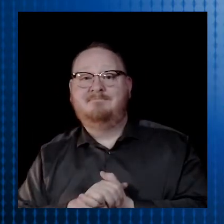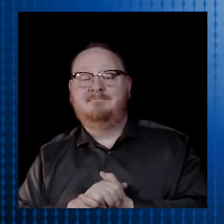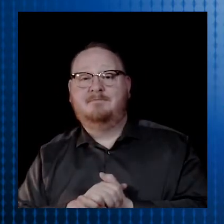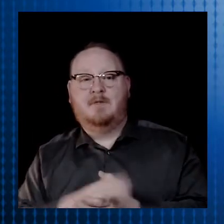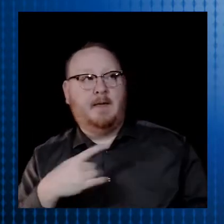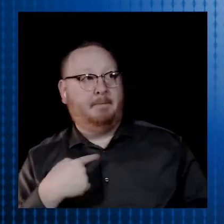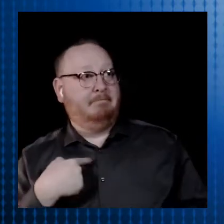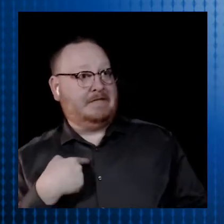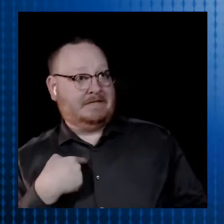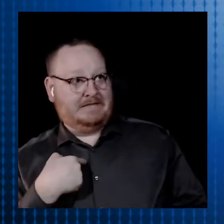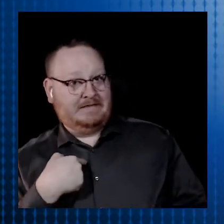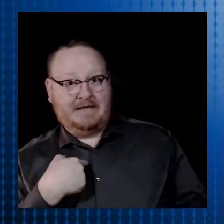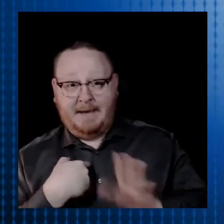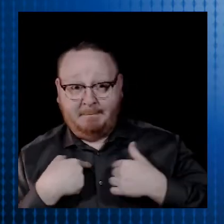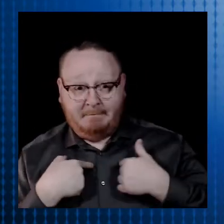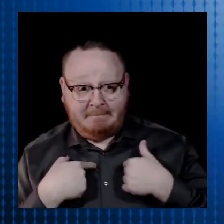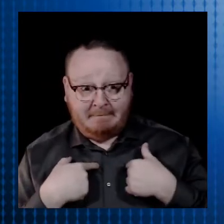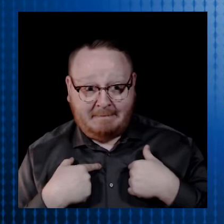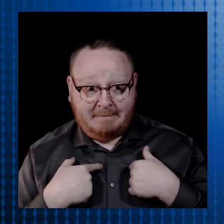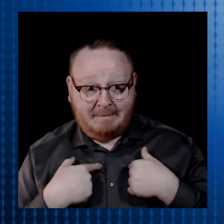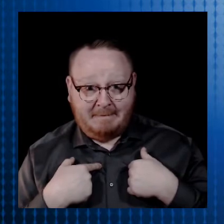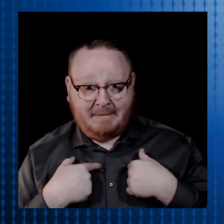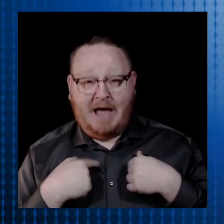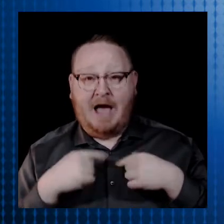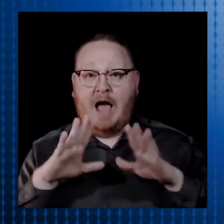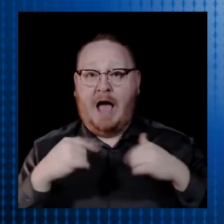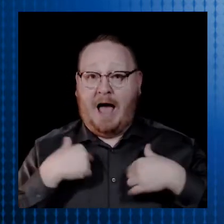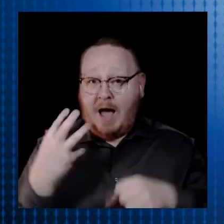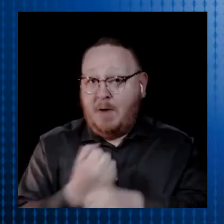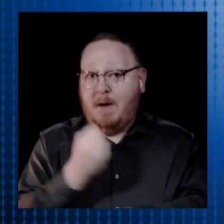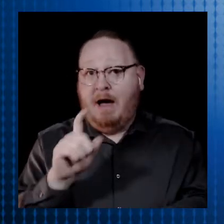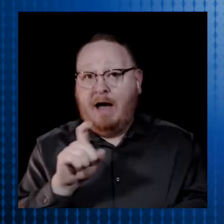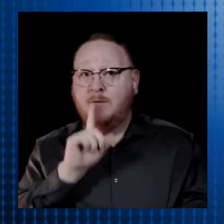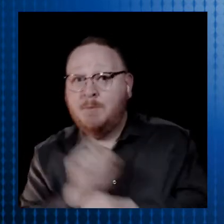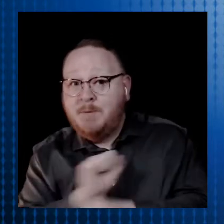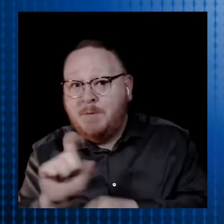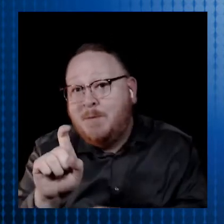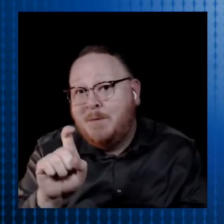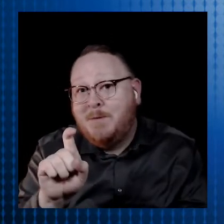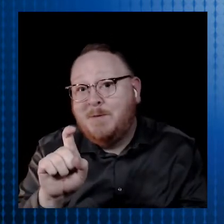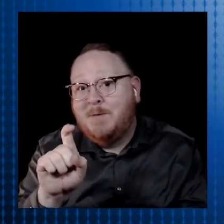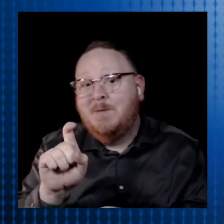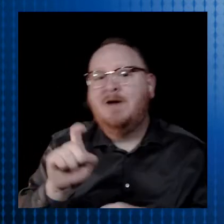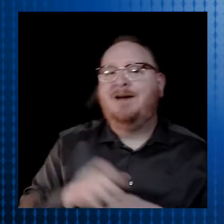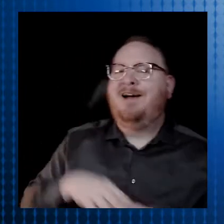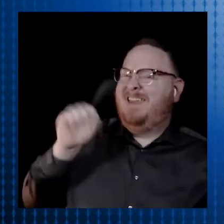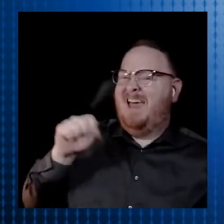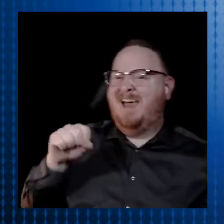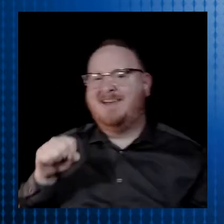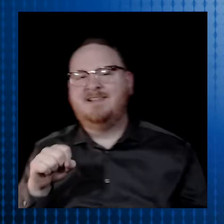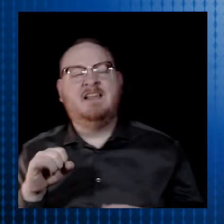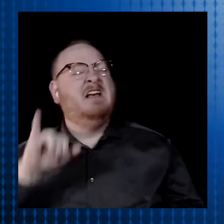Me? Yeah. Me? I won? I really won? Yes.